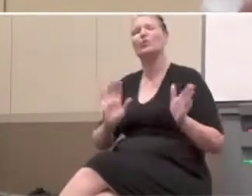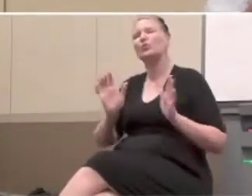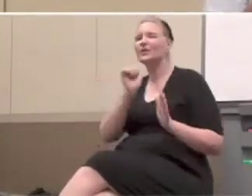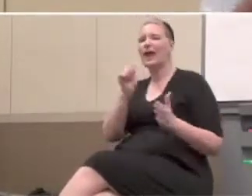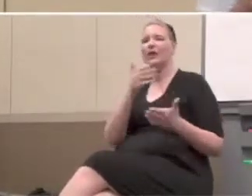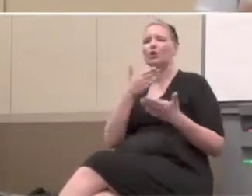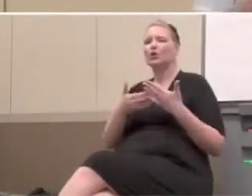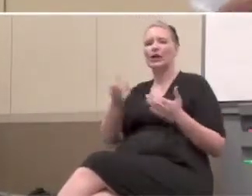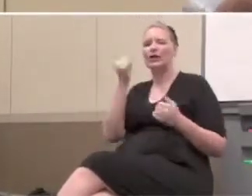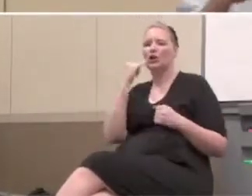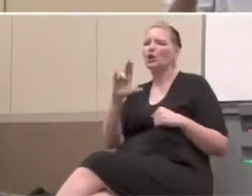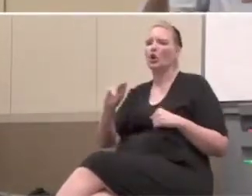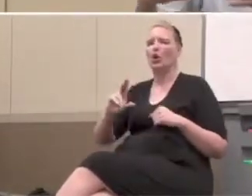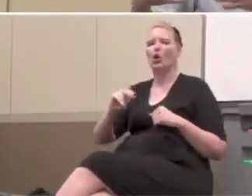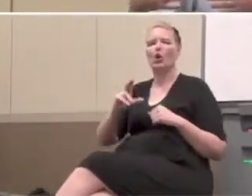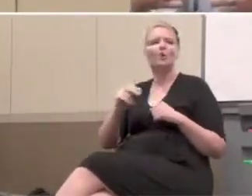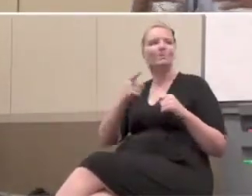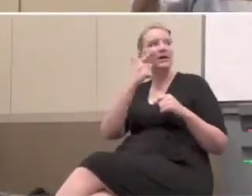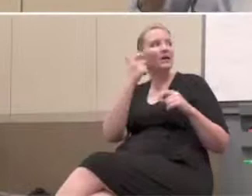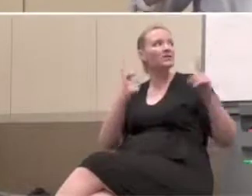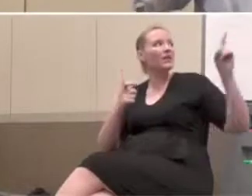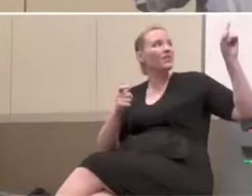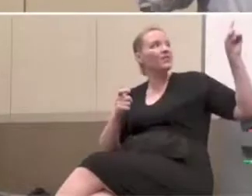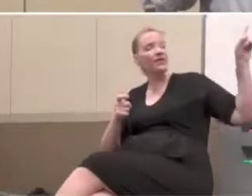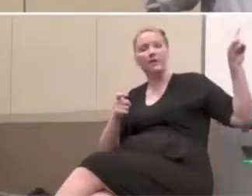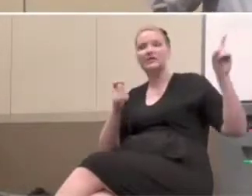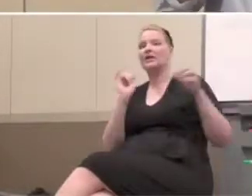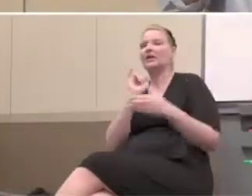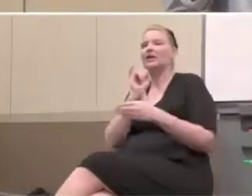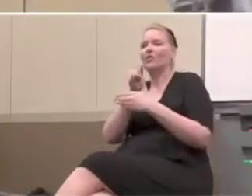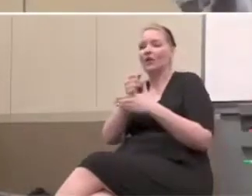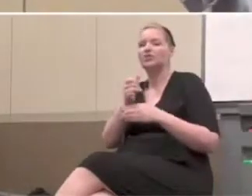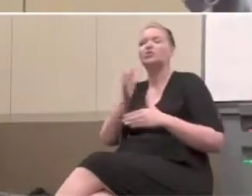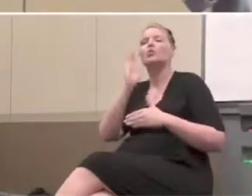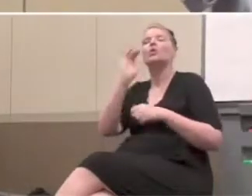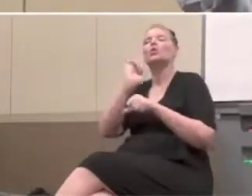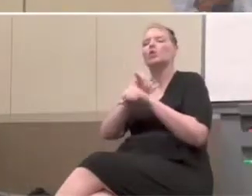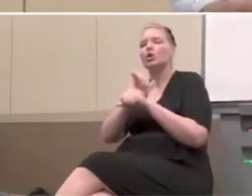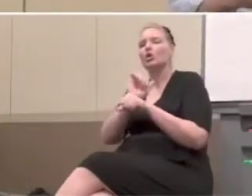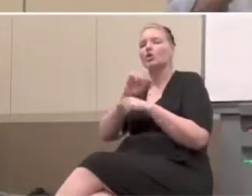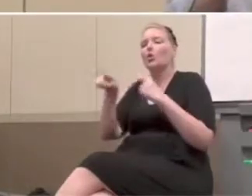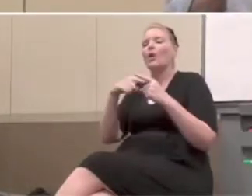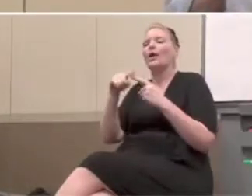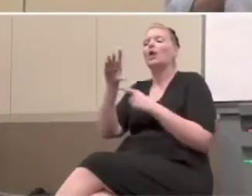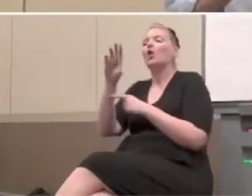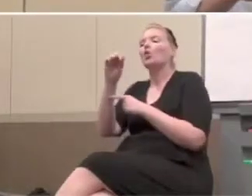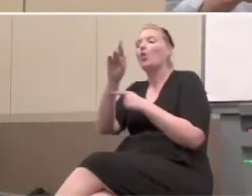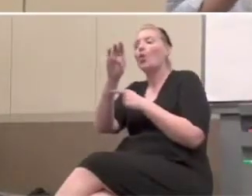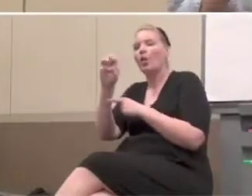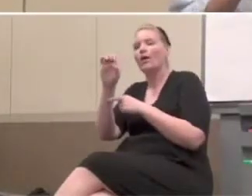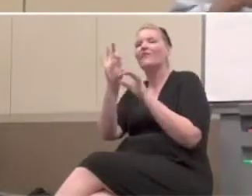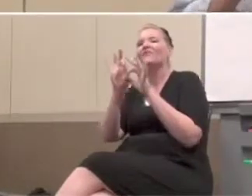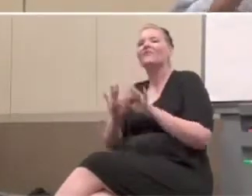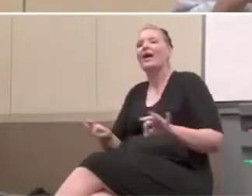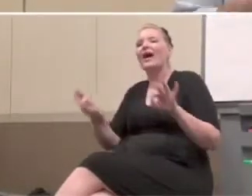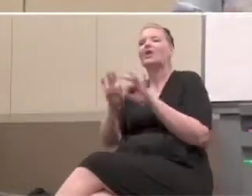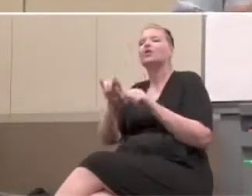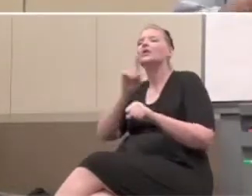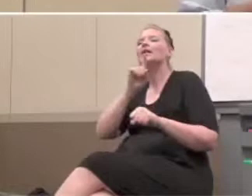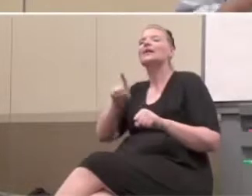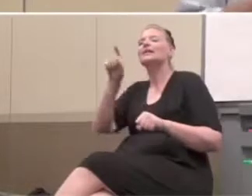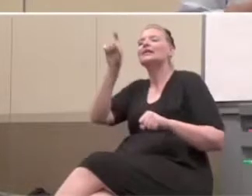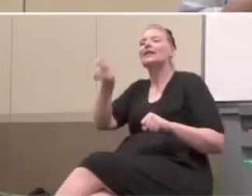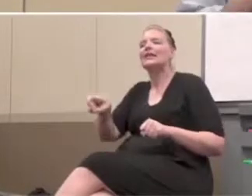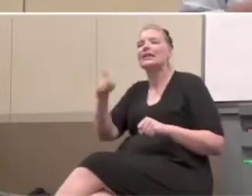because no, it's not. Because again, I'm saying these interventions work when the core value that's at play is the need to be able to